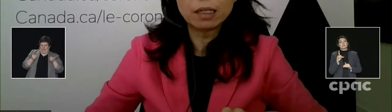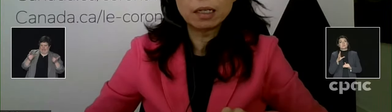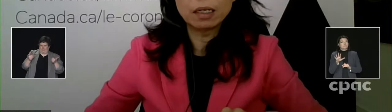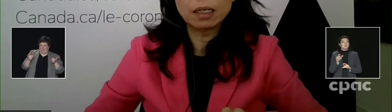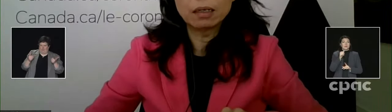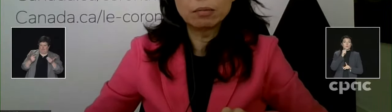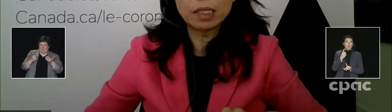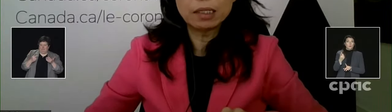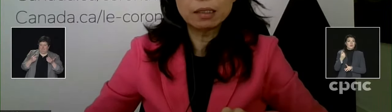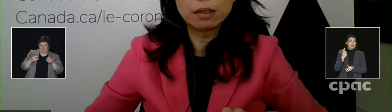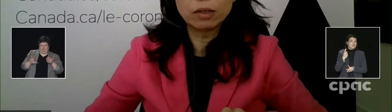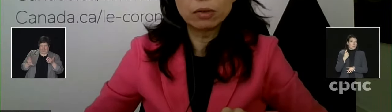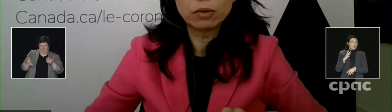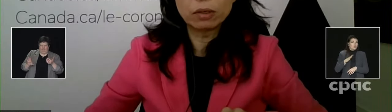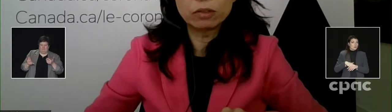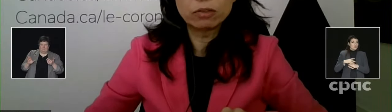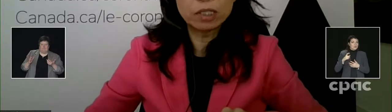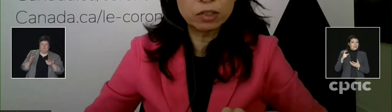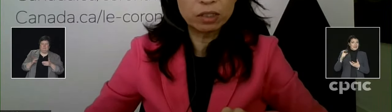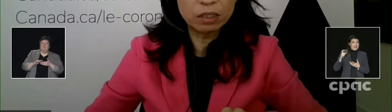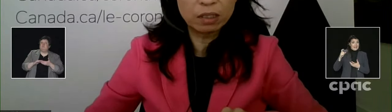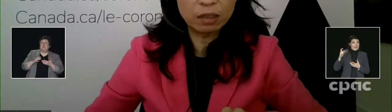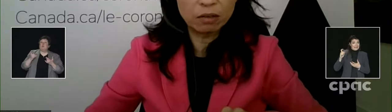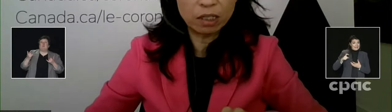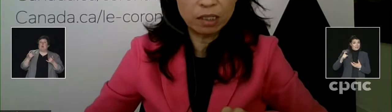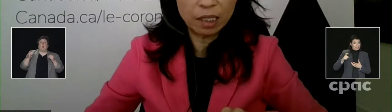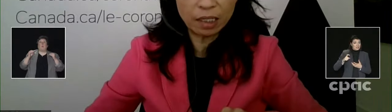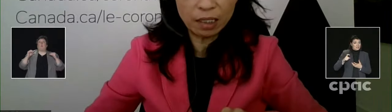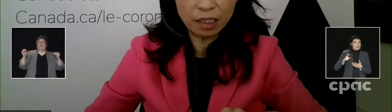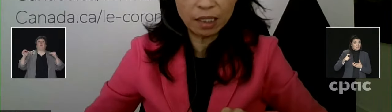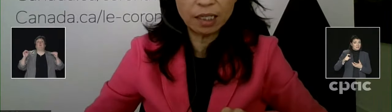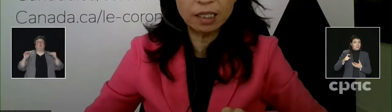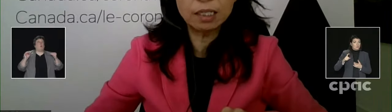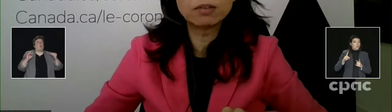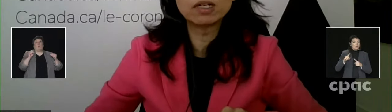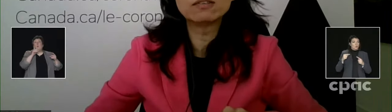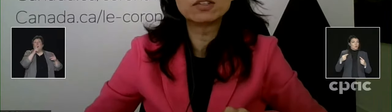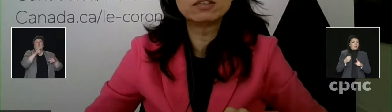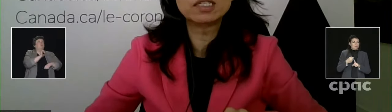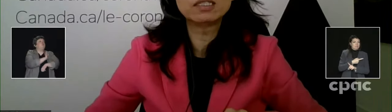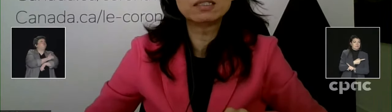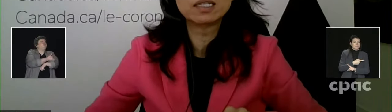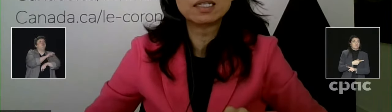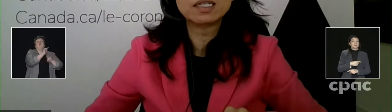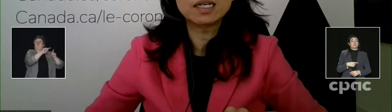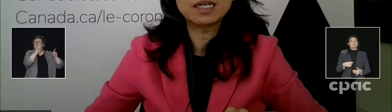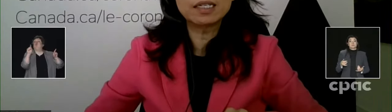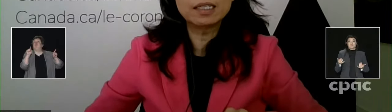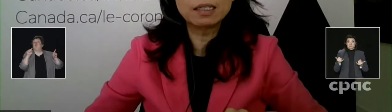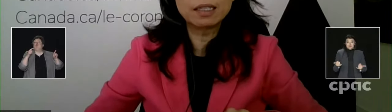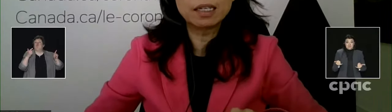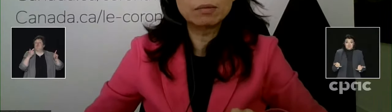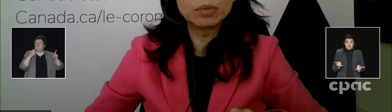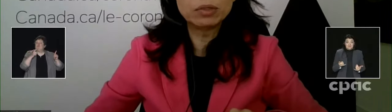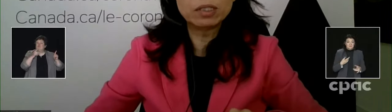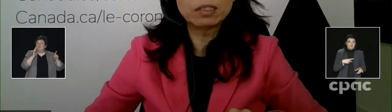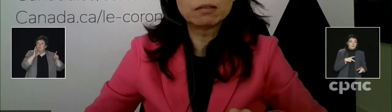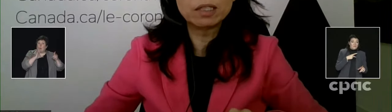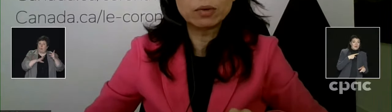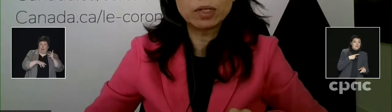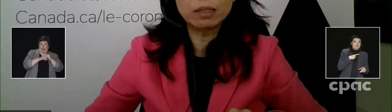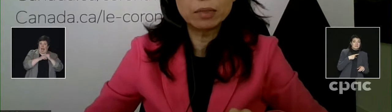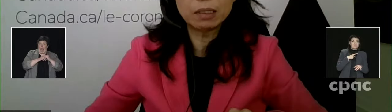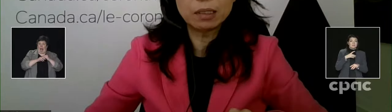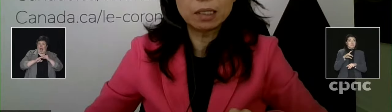now. There's no jurisdictions across Canada that I know of who is adding that